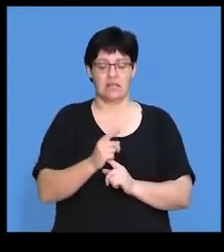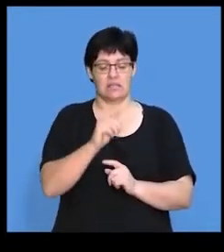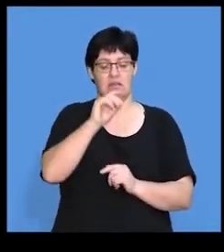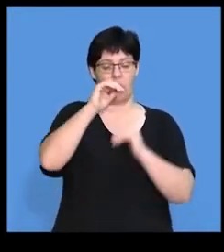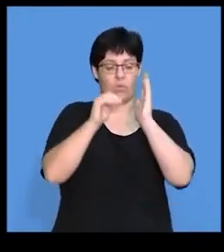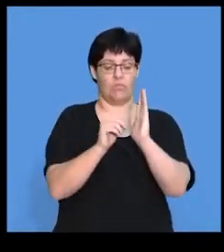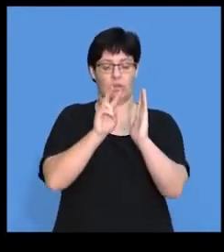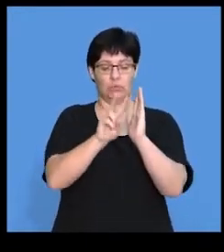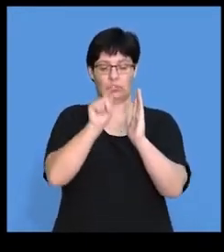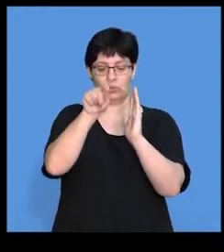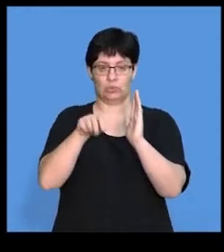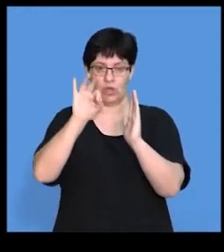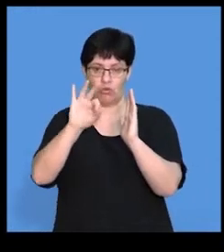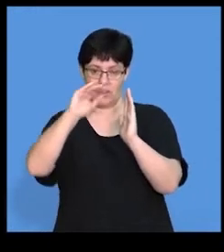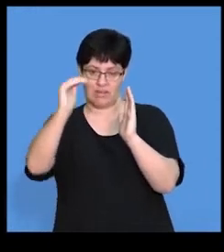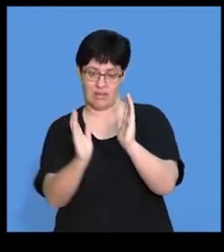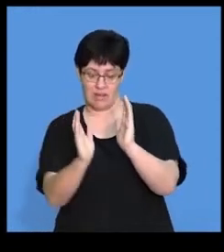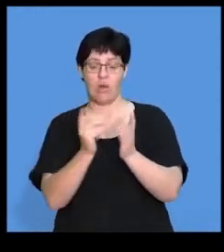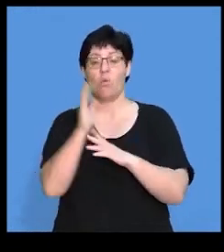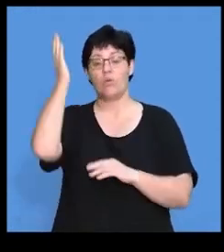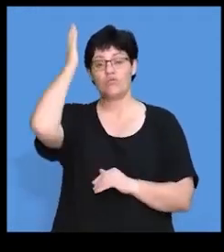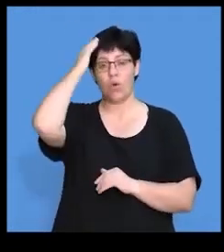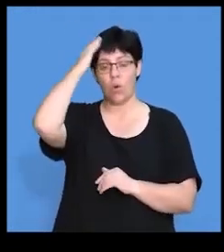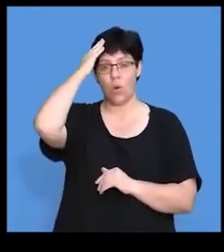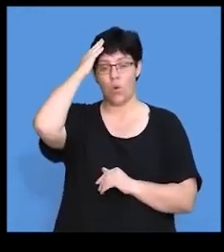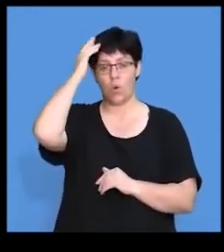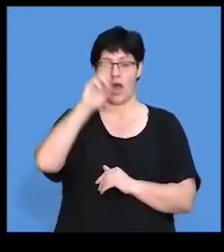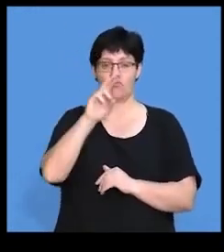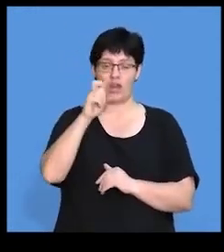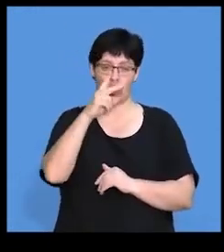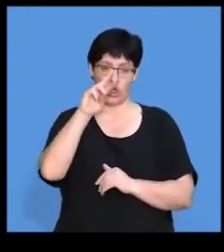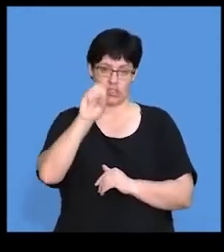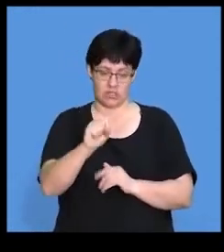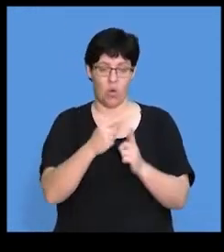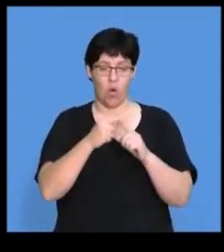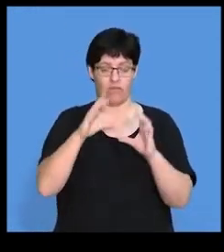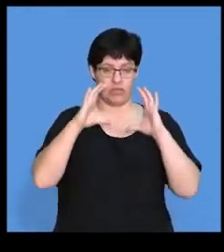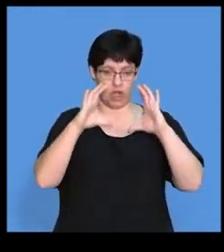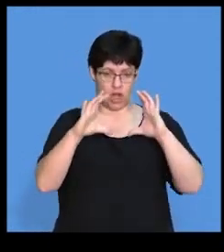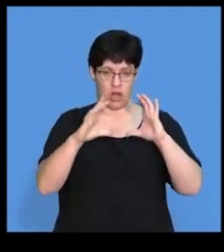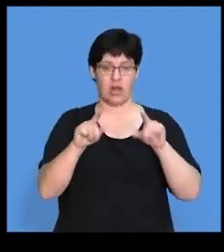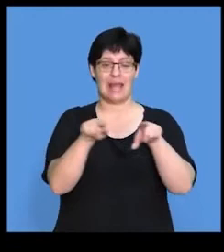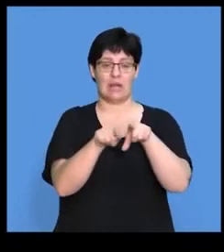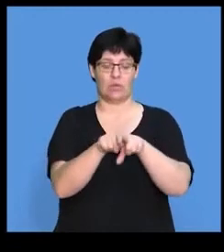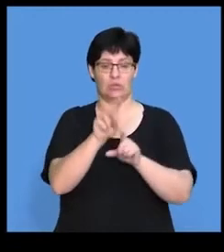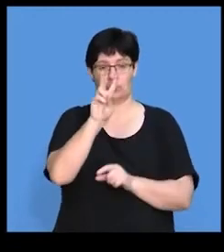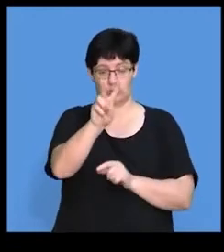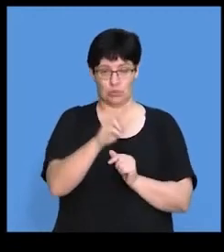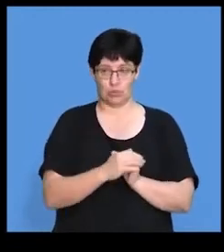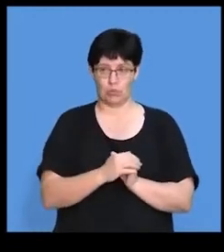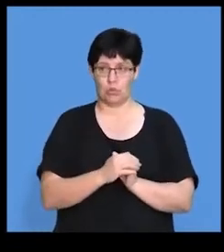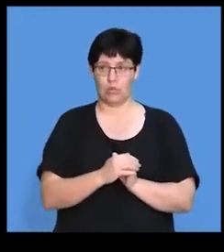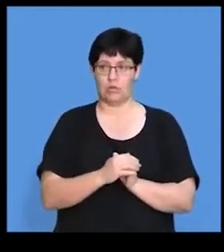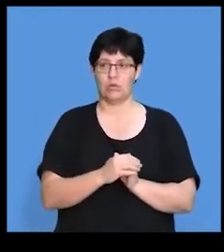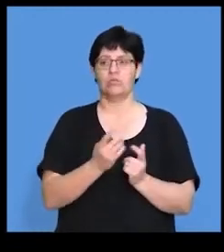3. And we also know that the radius of the circle is equal to 2. So there's actually